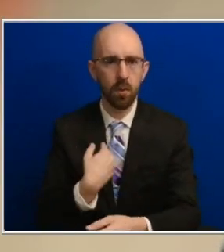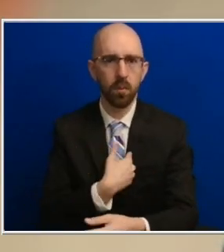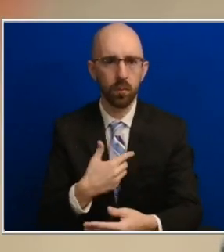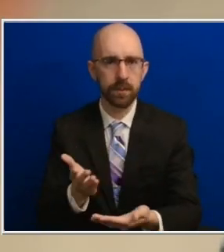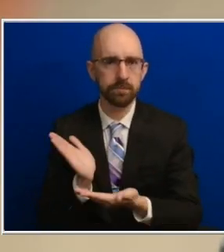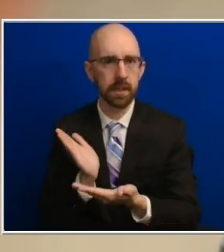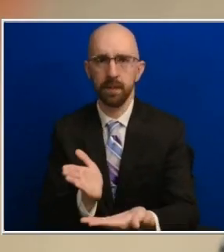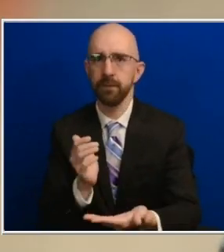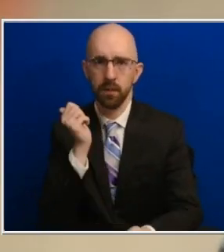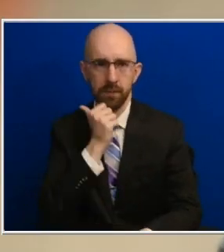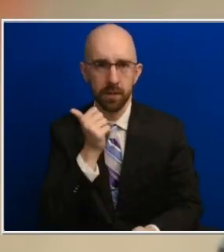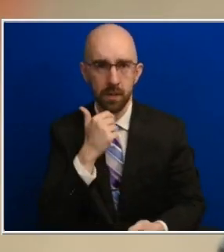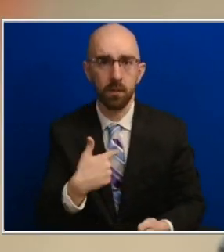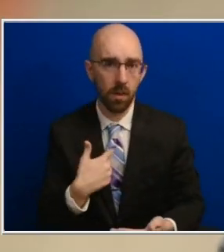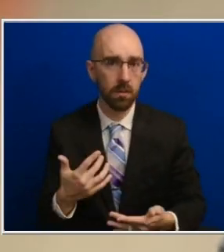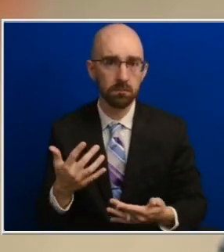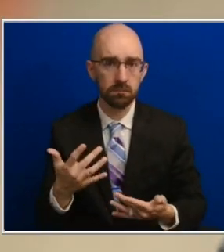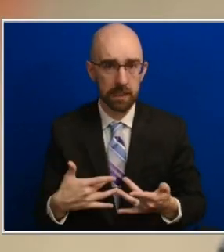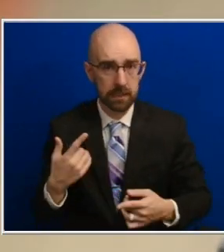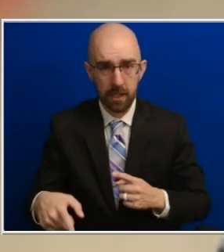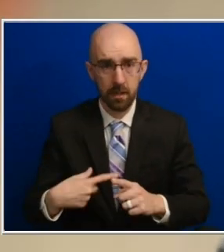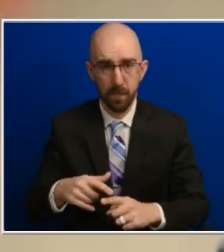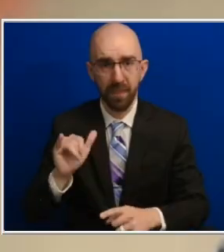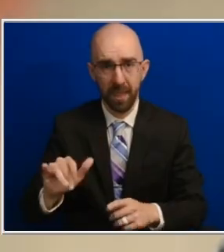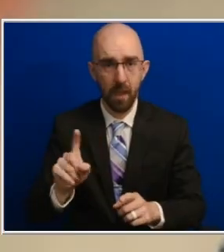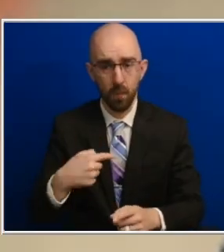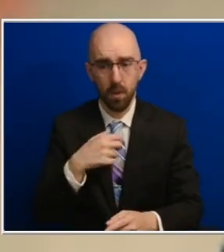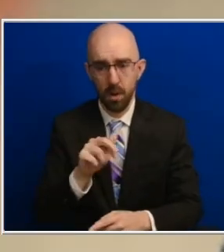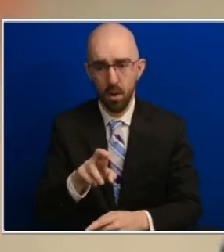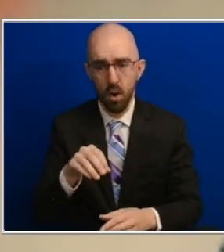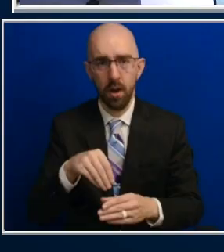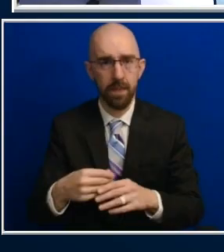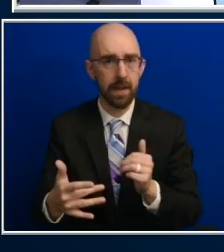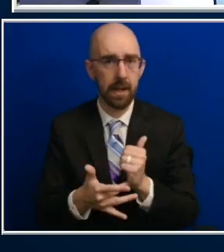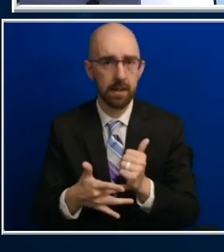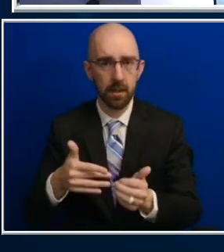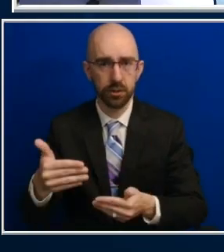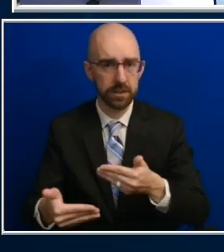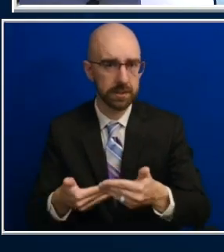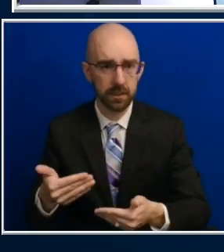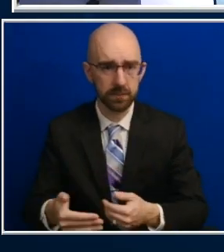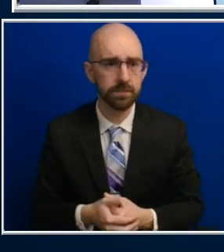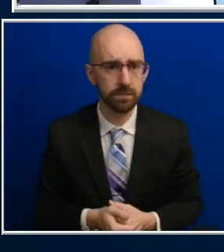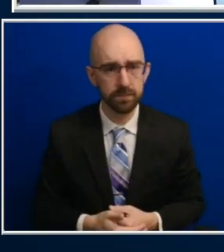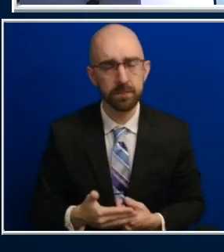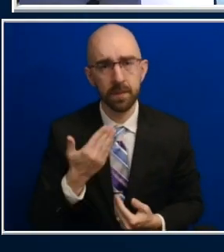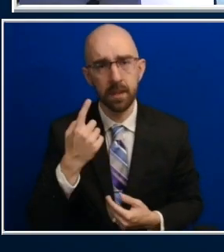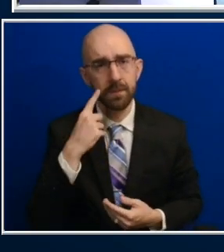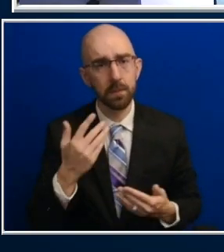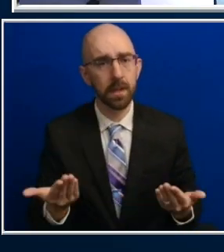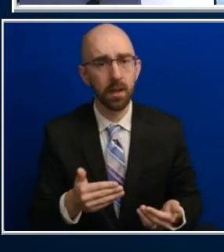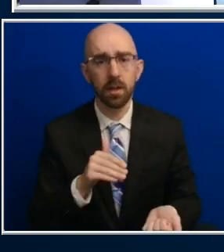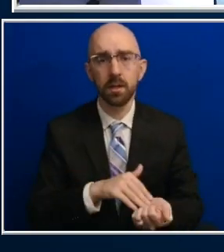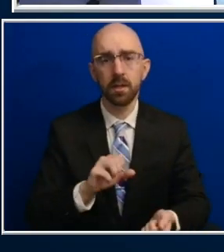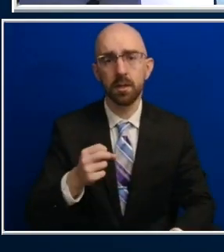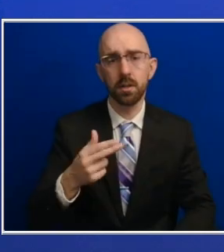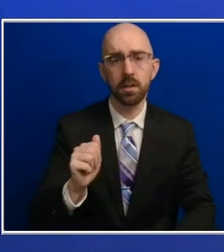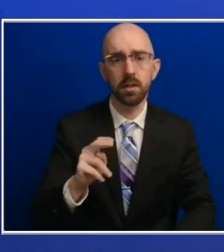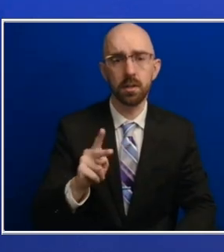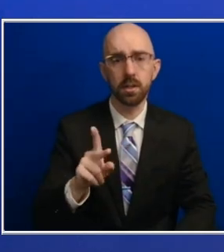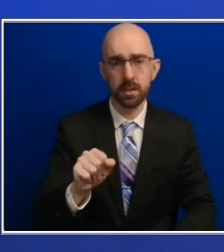So I am pretty excited about where we're at in the stages of our technology. All right, thanks for being here. Dr. Shanks? Yeah, I